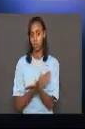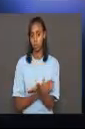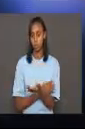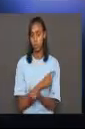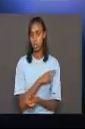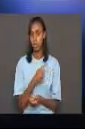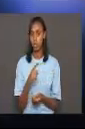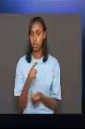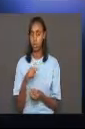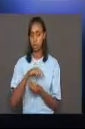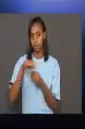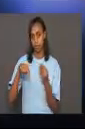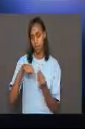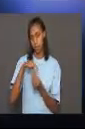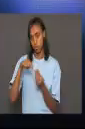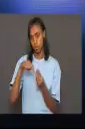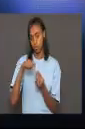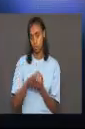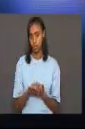improve their environment.